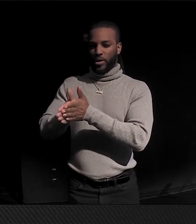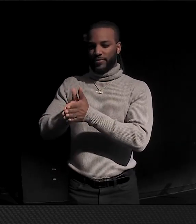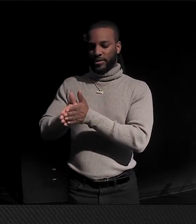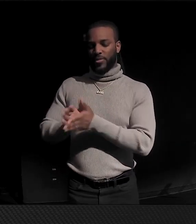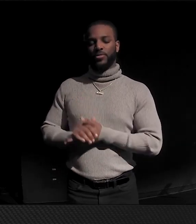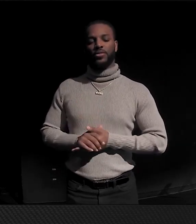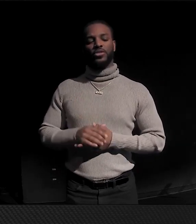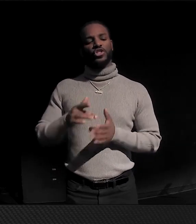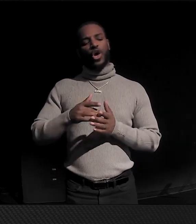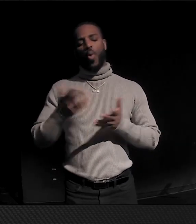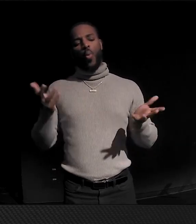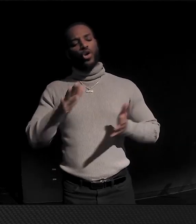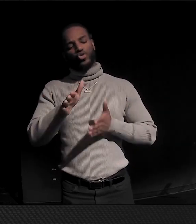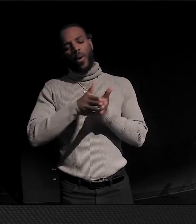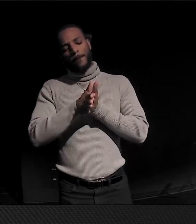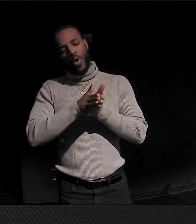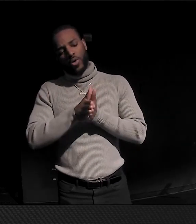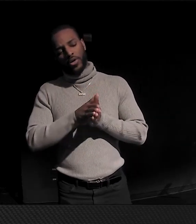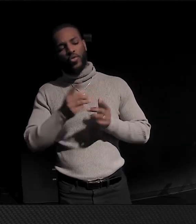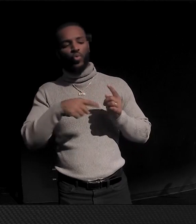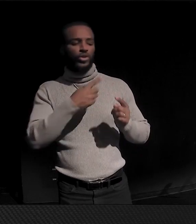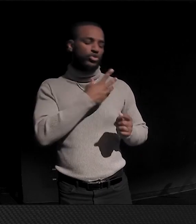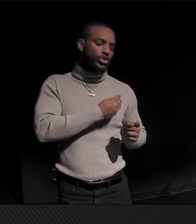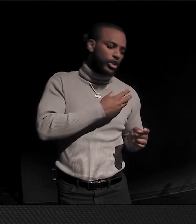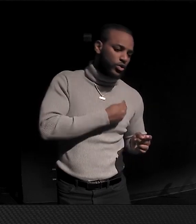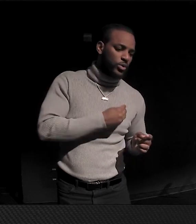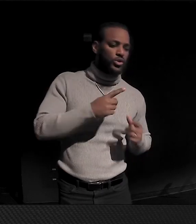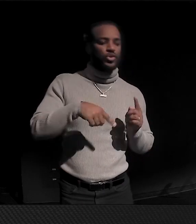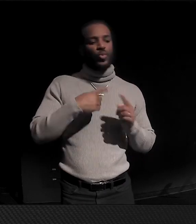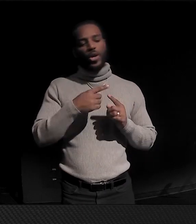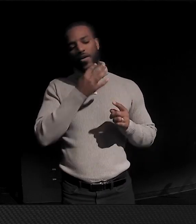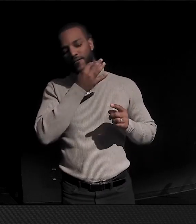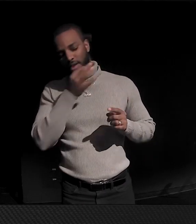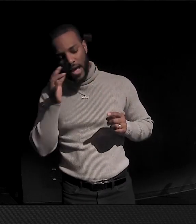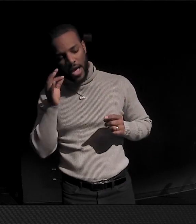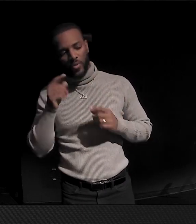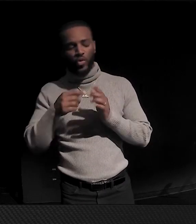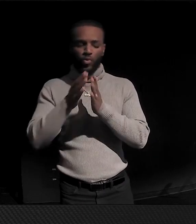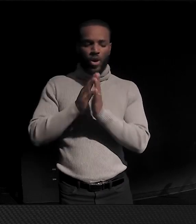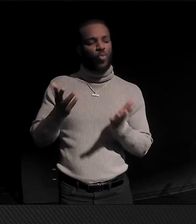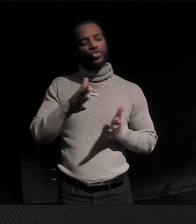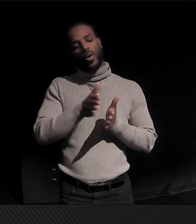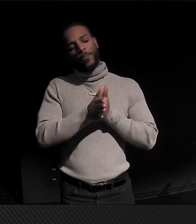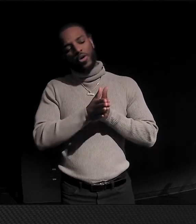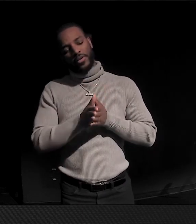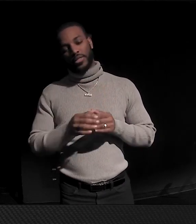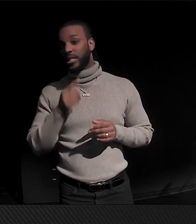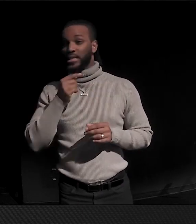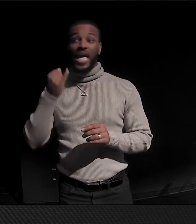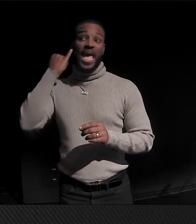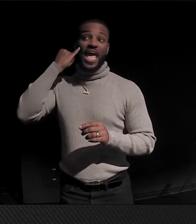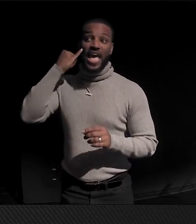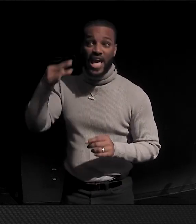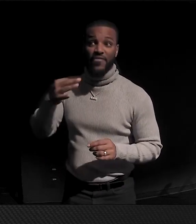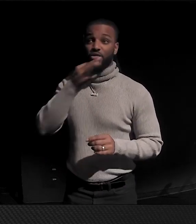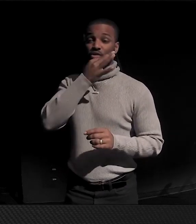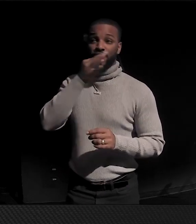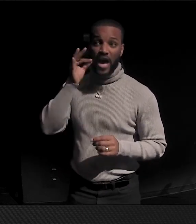your motives? When you're generous, when you fast, and when you pray, what are your motives? Notice he doesn't say if you fast and generous and